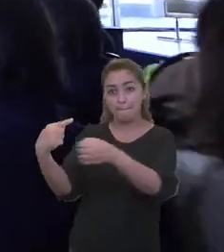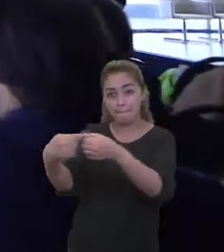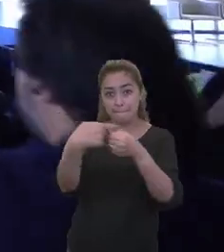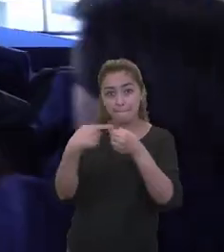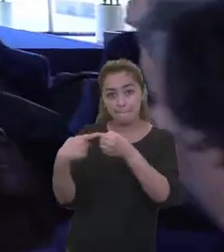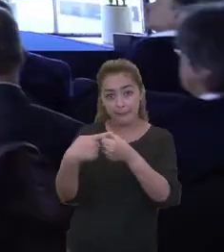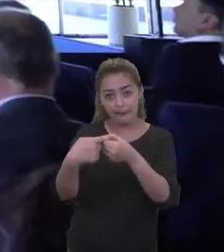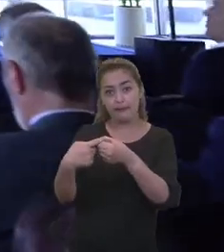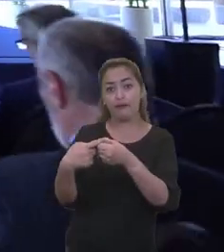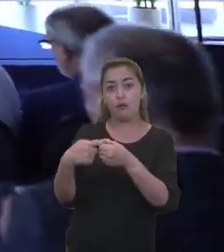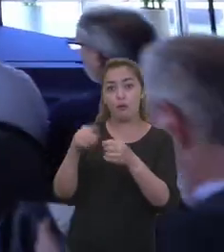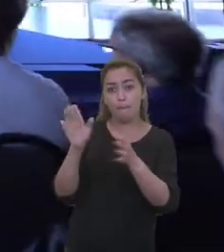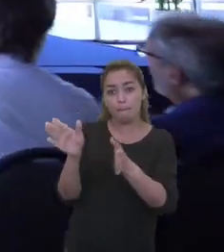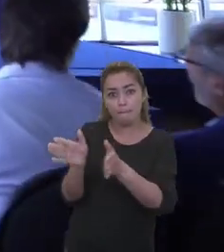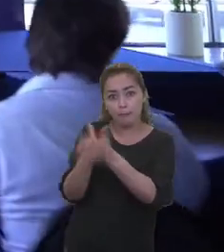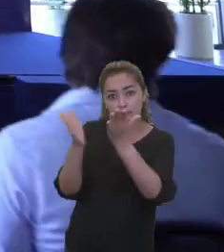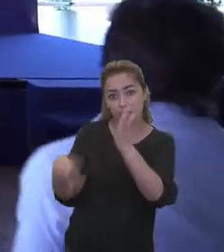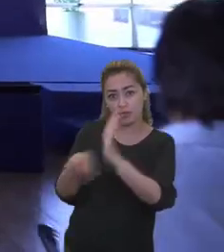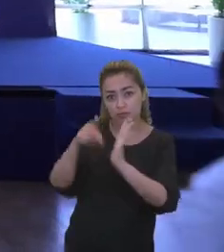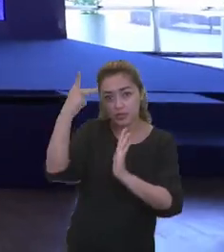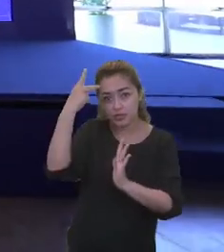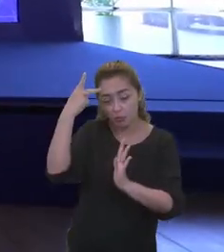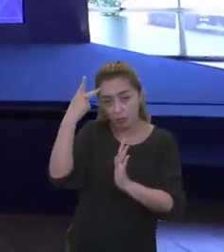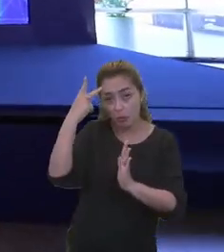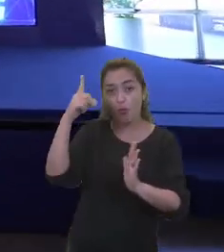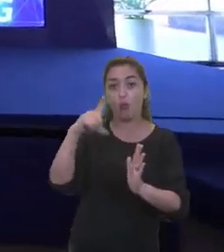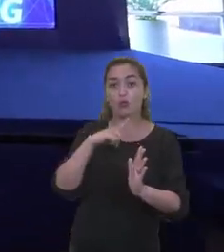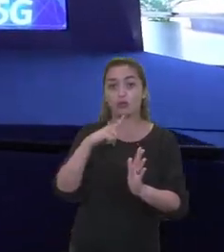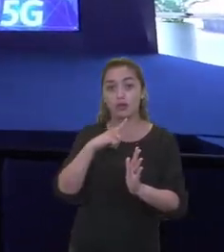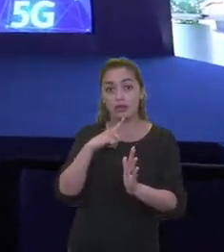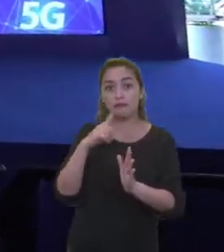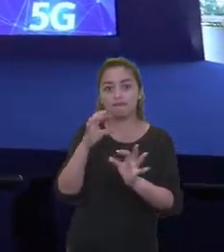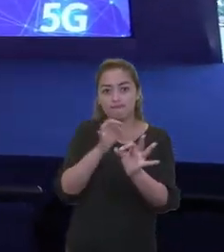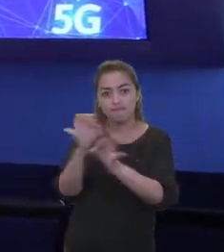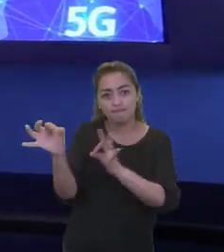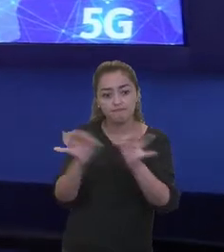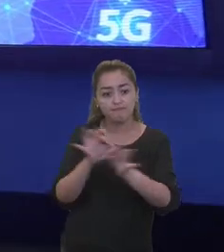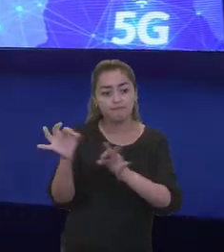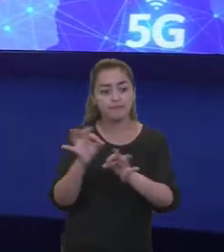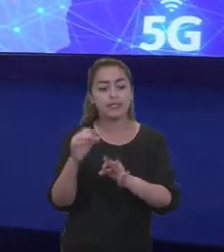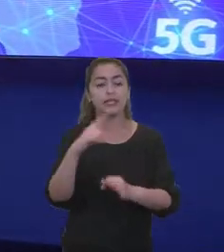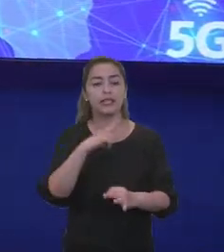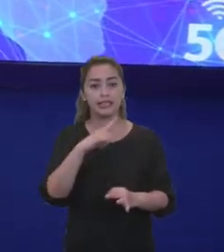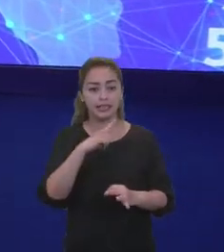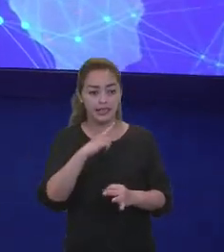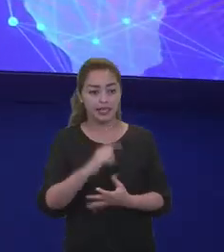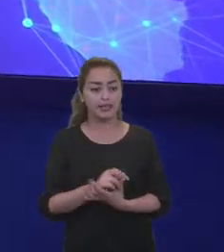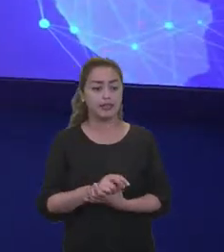Paulo. What's the name? Mario, Ingeniero